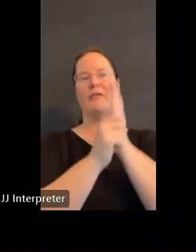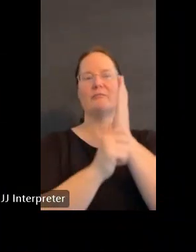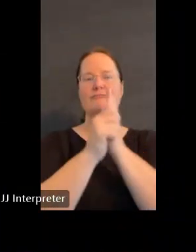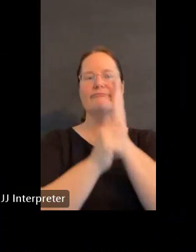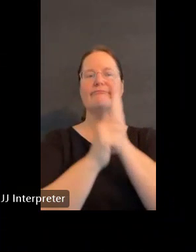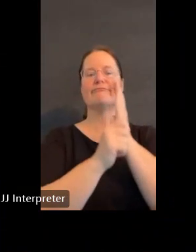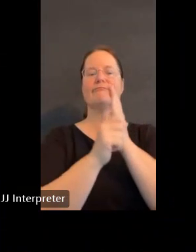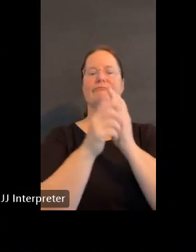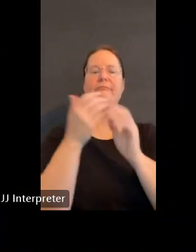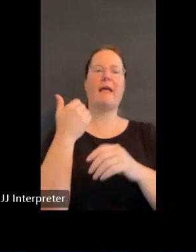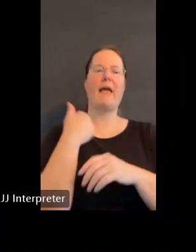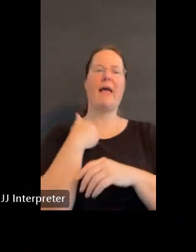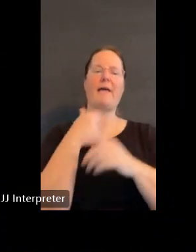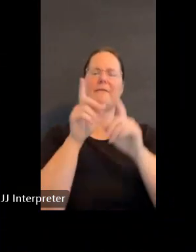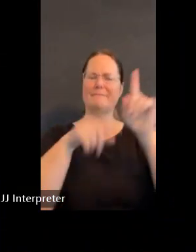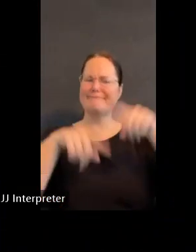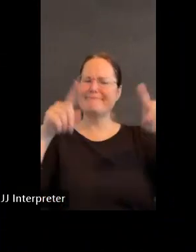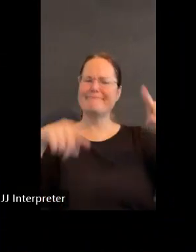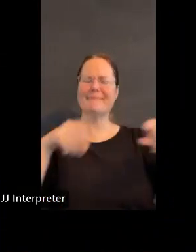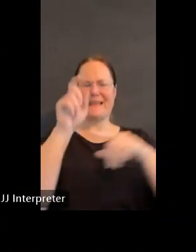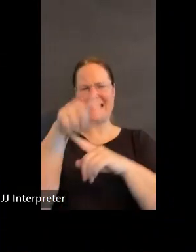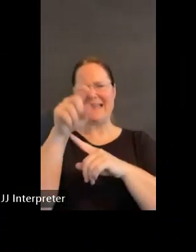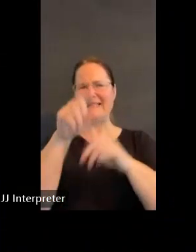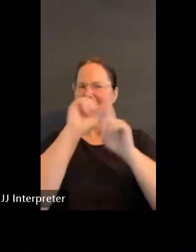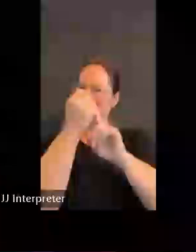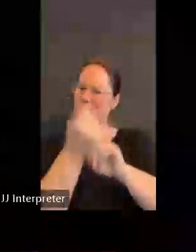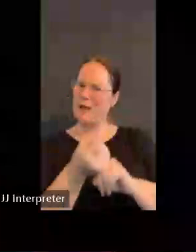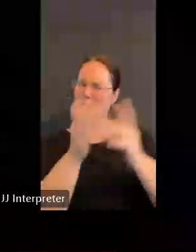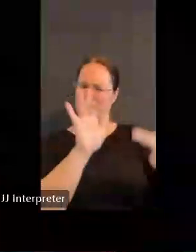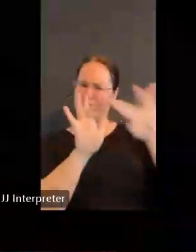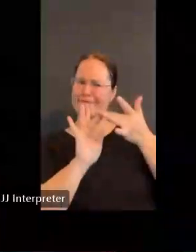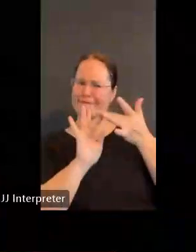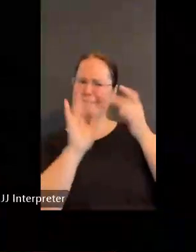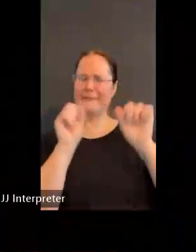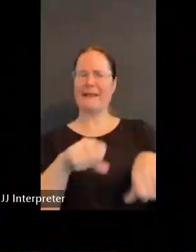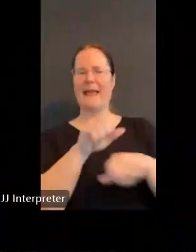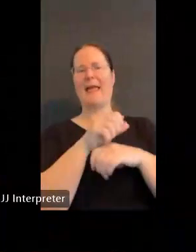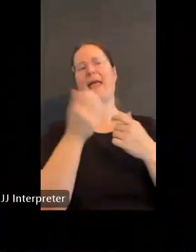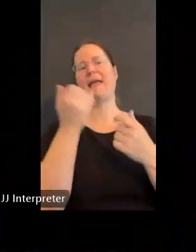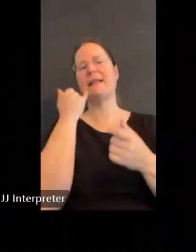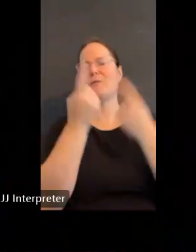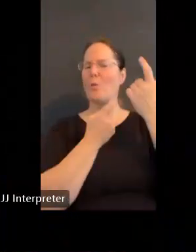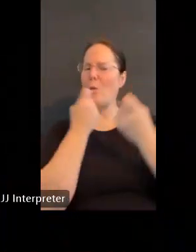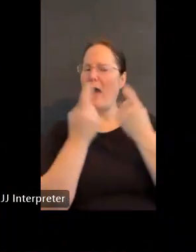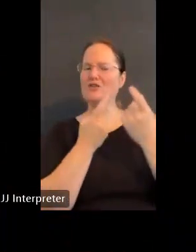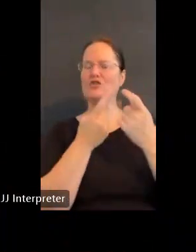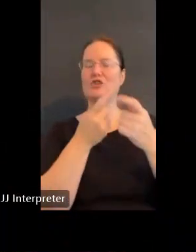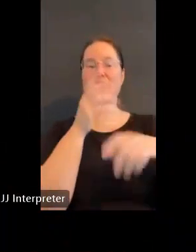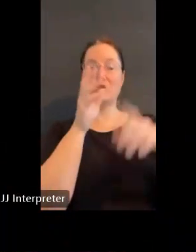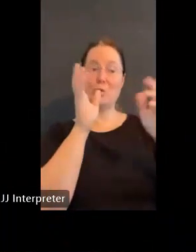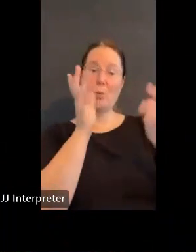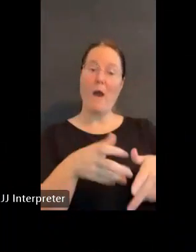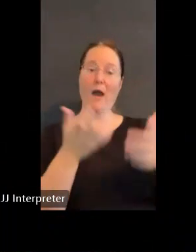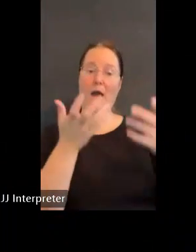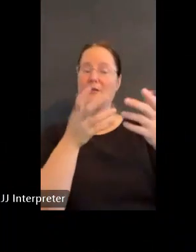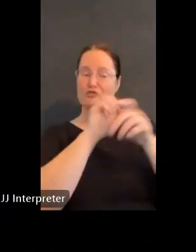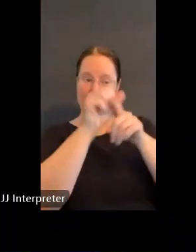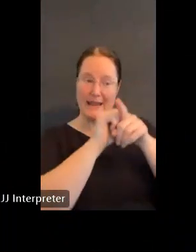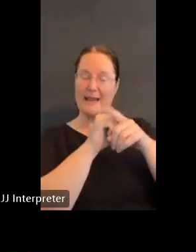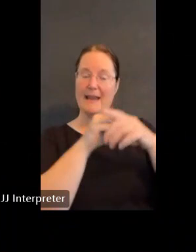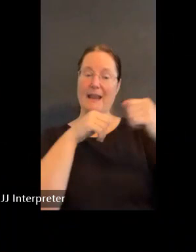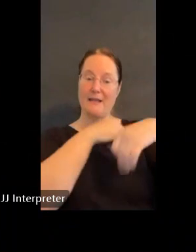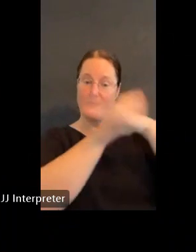and situations. And please reach out to me if you have any questions or would want either in-person or virtual training. But we